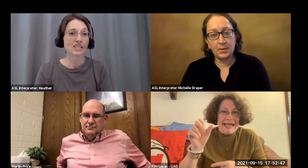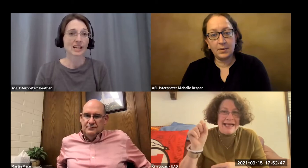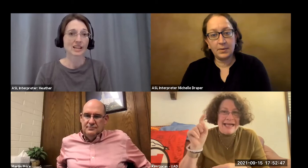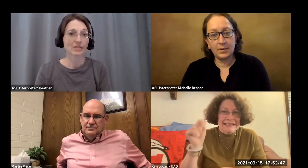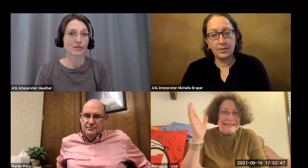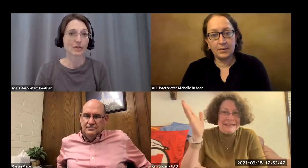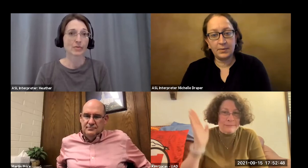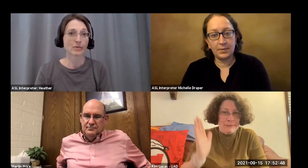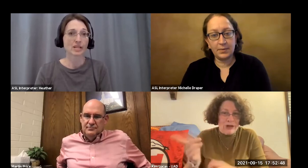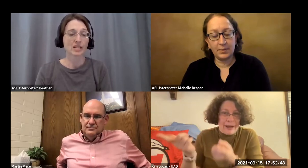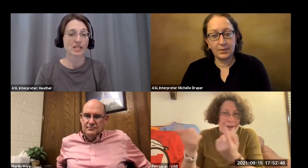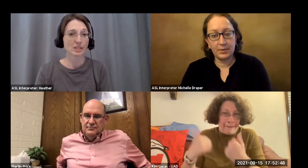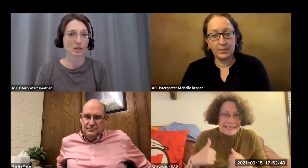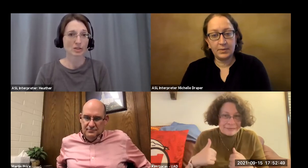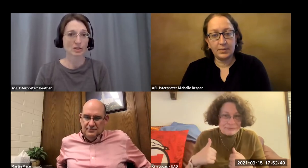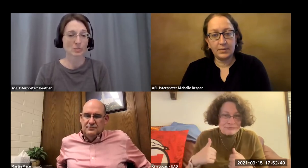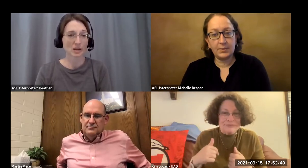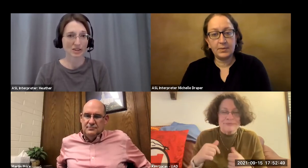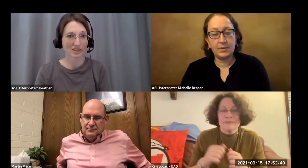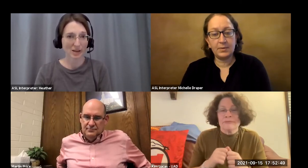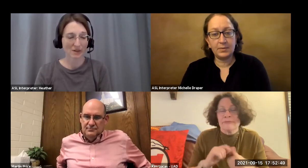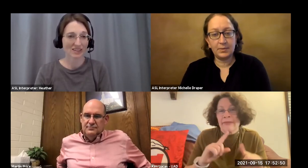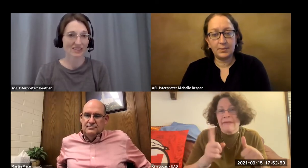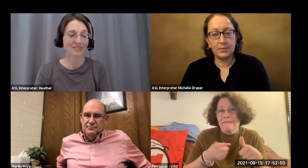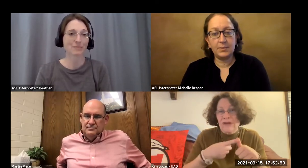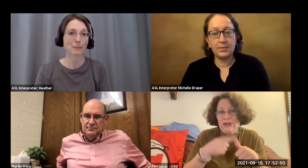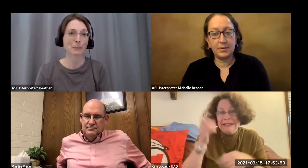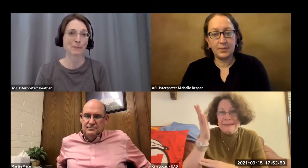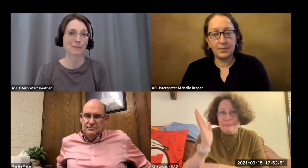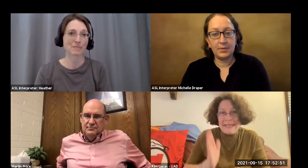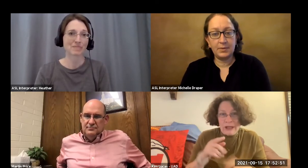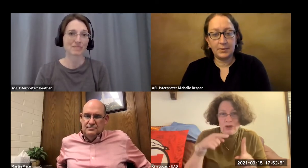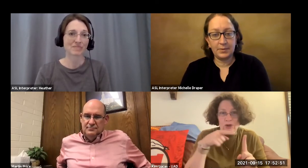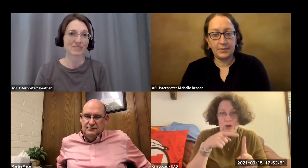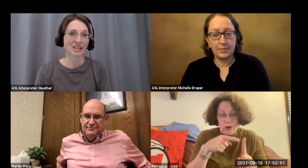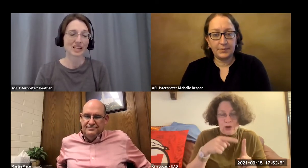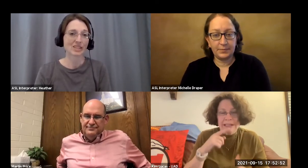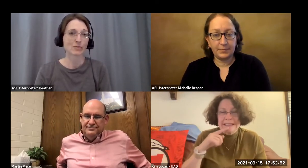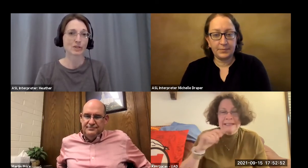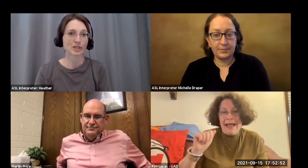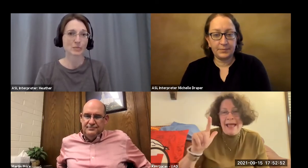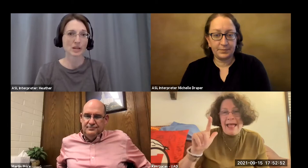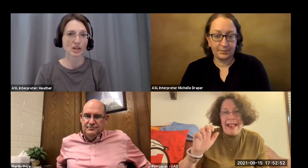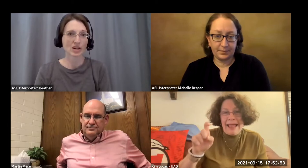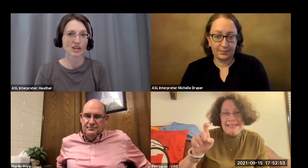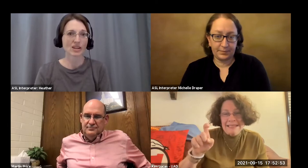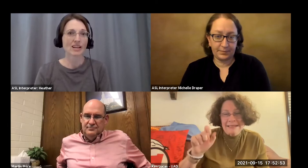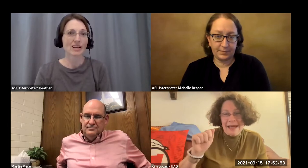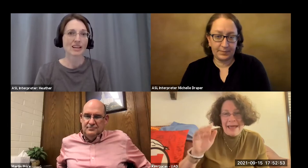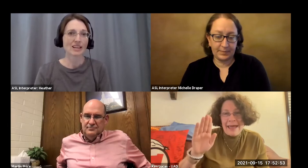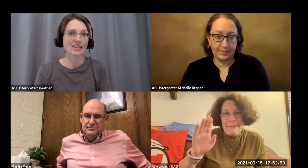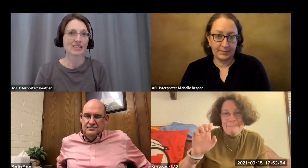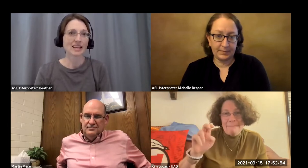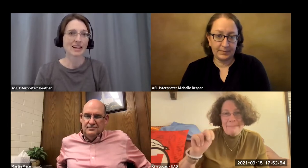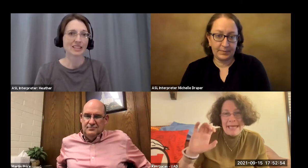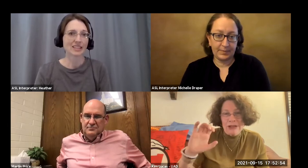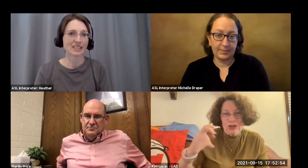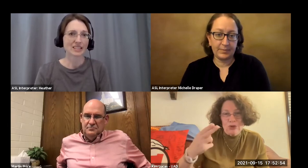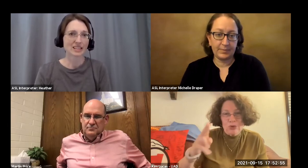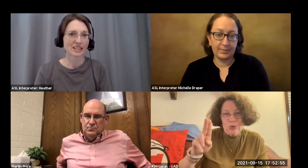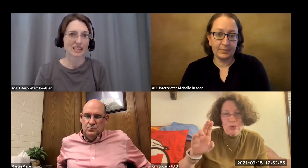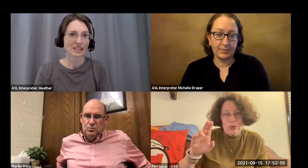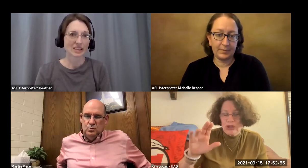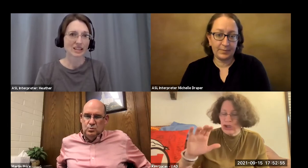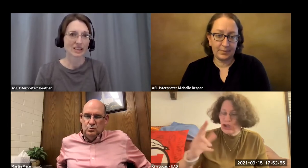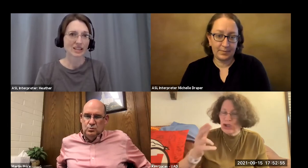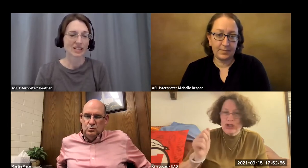We're going to have 3 special speakers coming. And the first speaker is